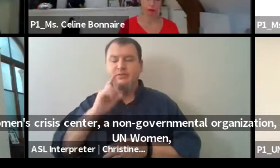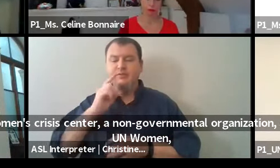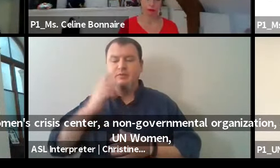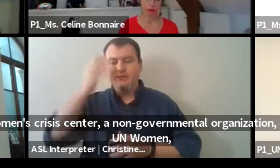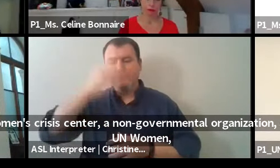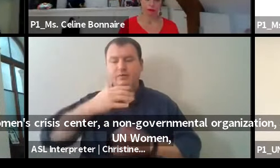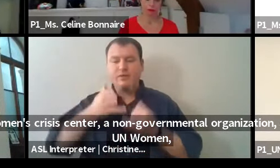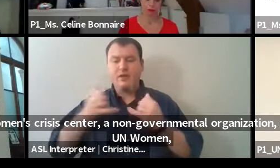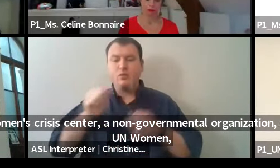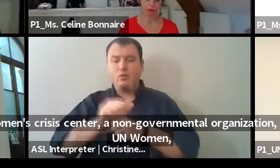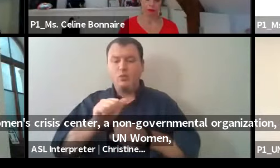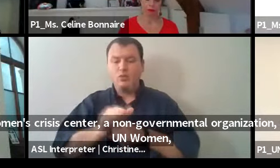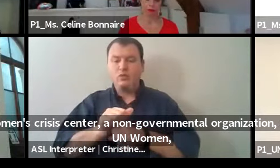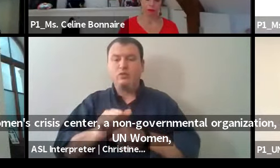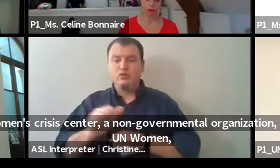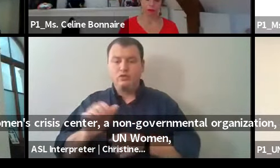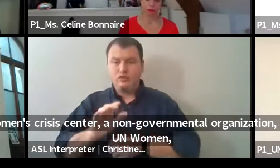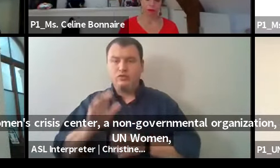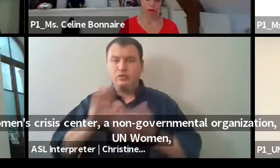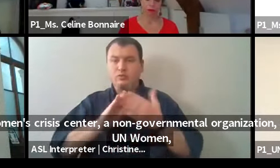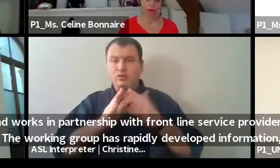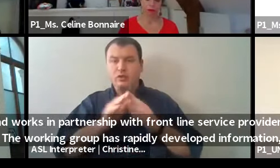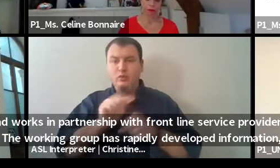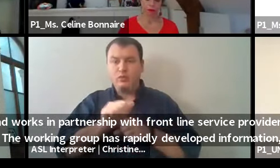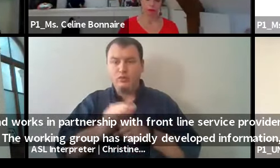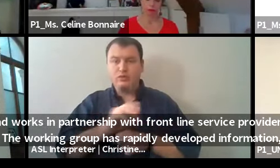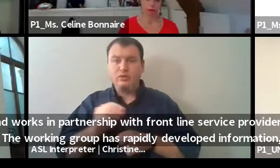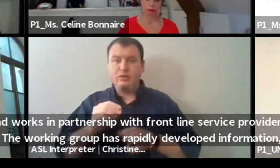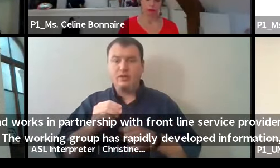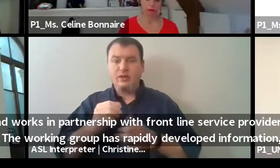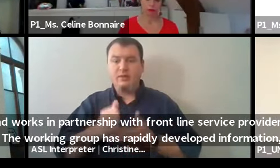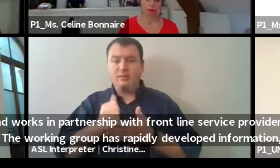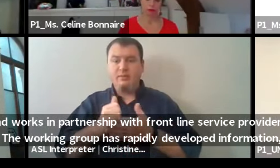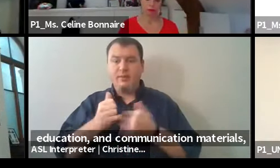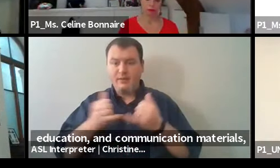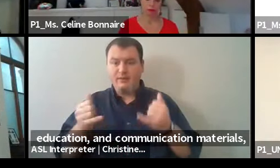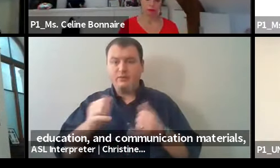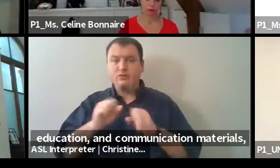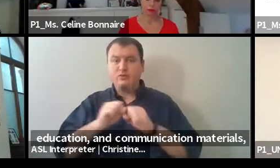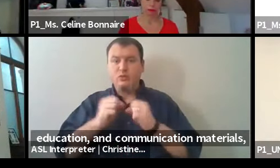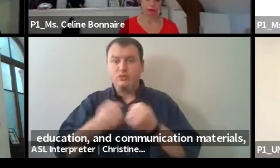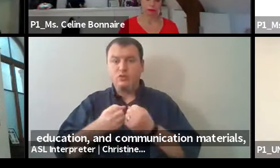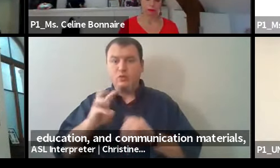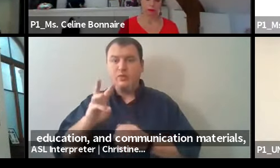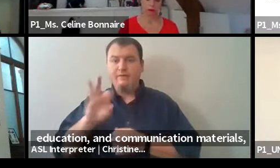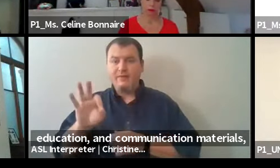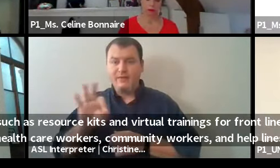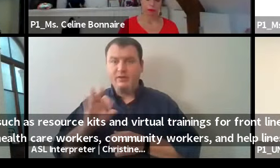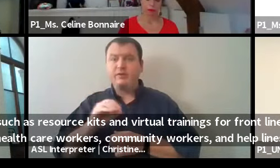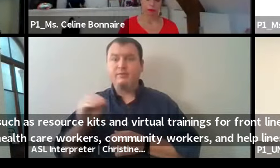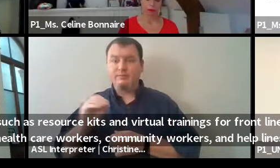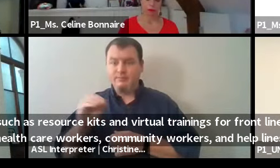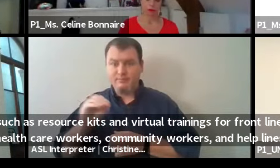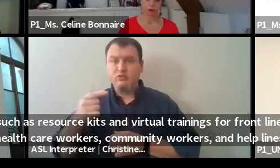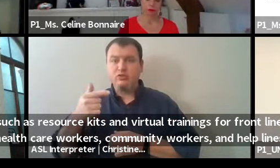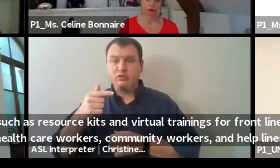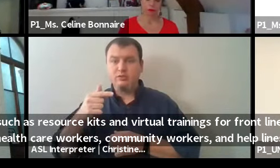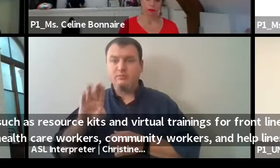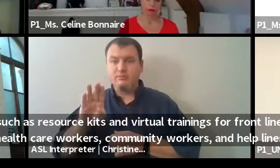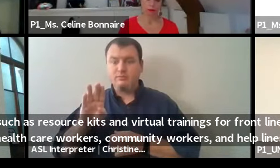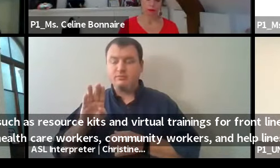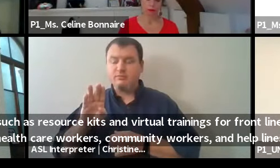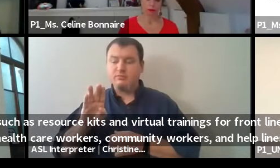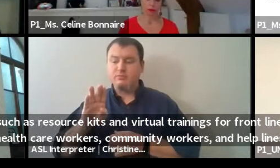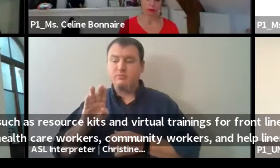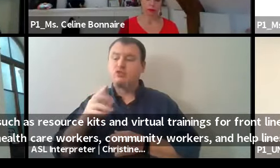healthcare workers, community workers, and helpline, social welfare, and other frontline GBV responders during